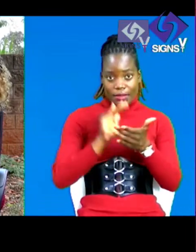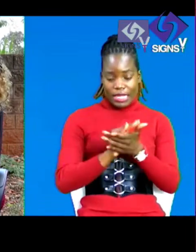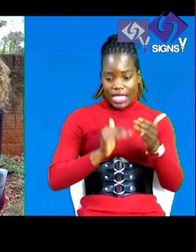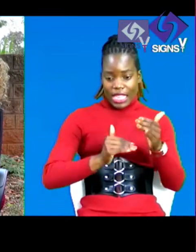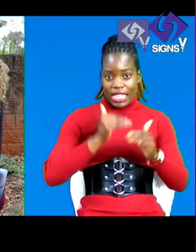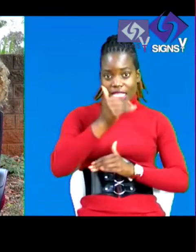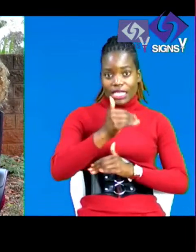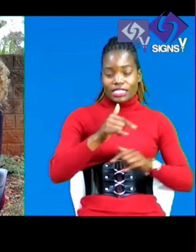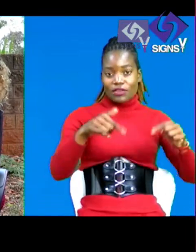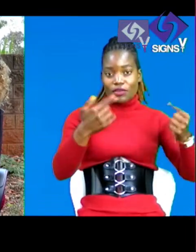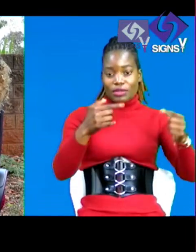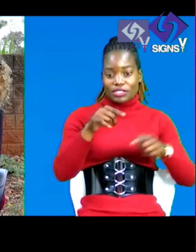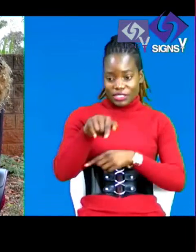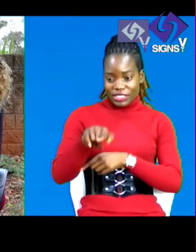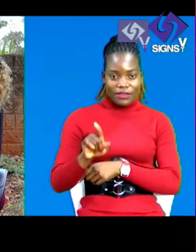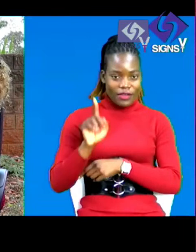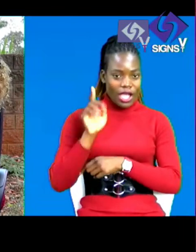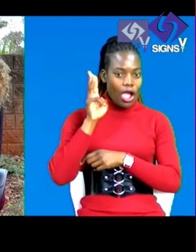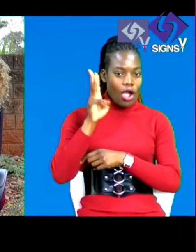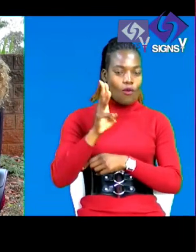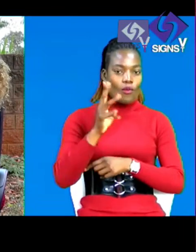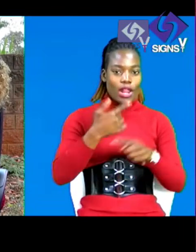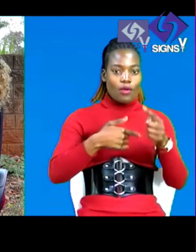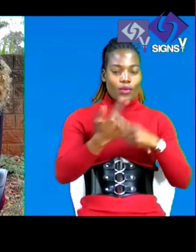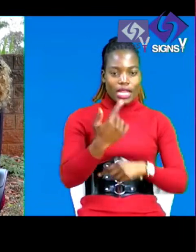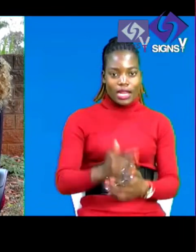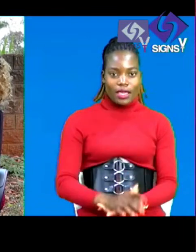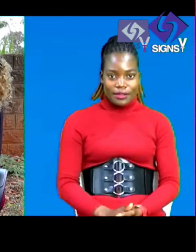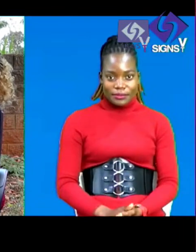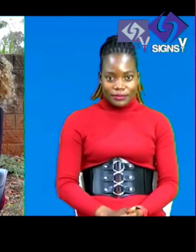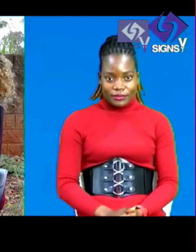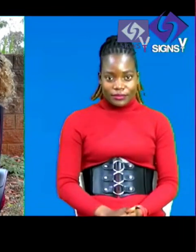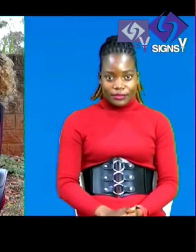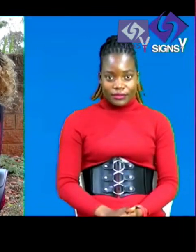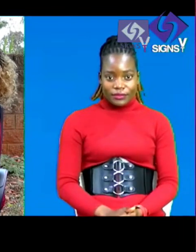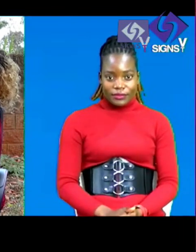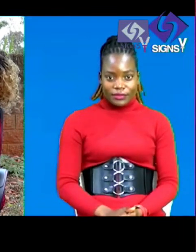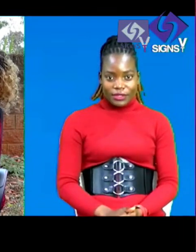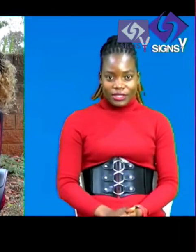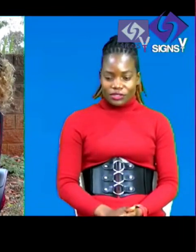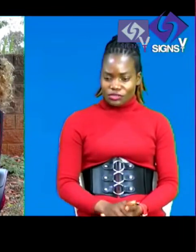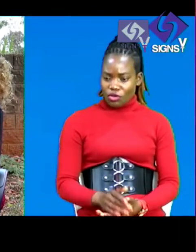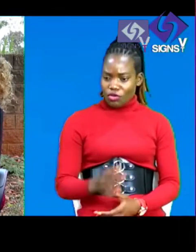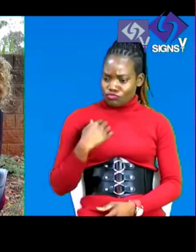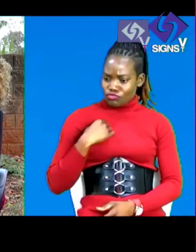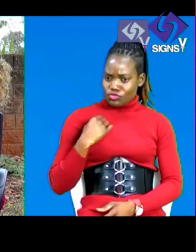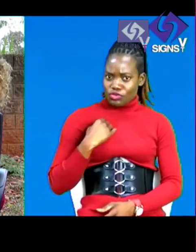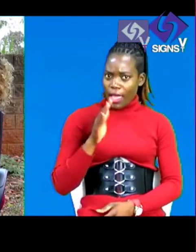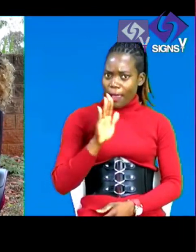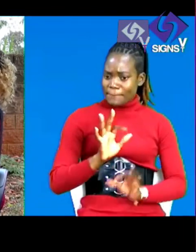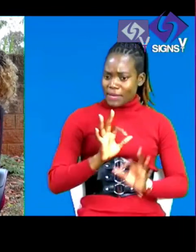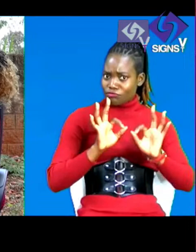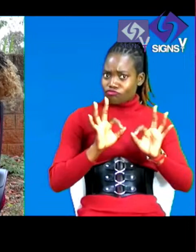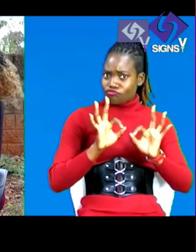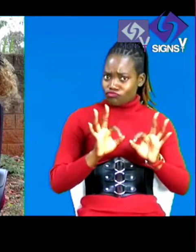next competition you're going to be the winner. And you're looking so sharply dressed. So who dresses you?